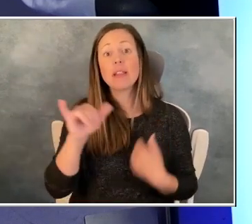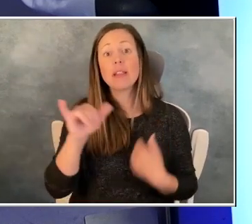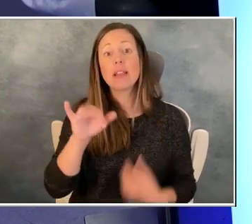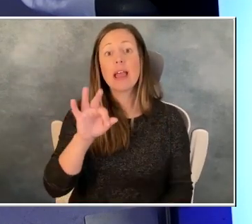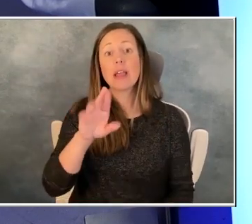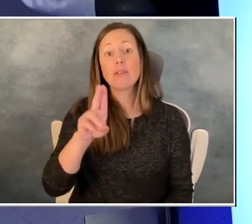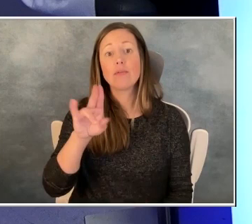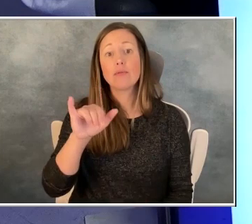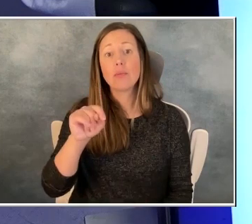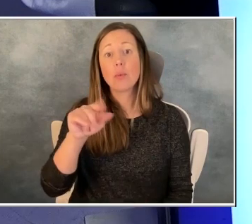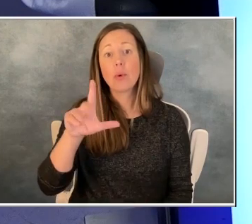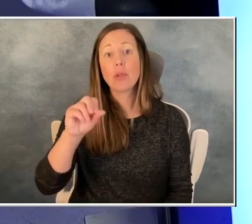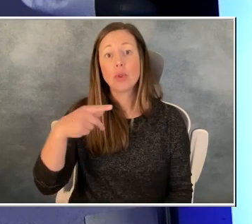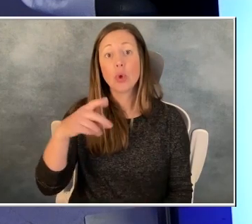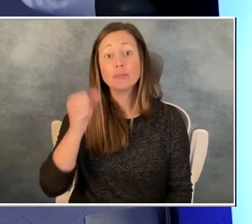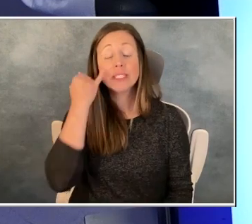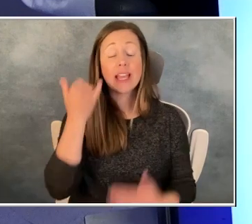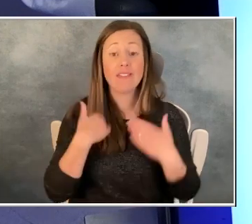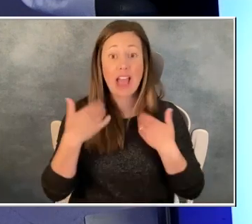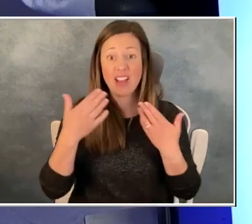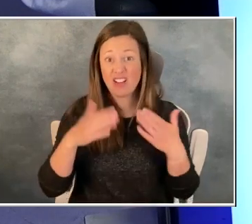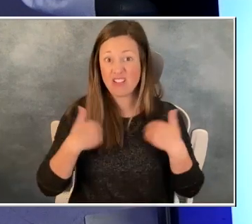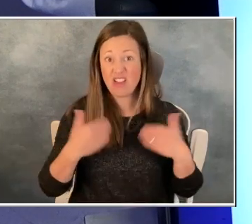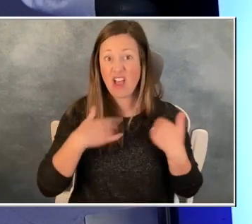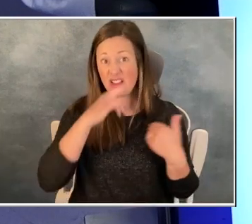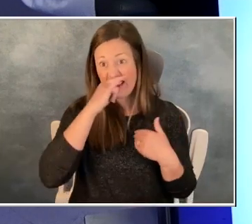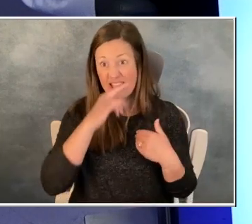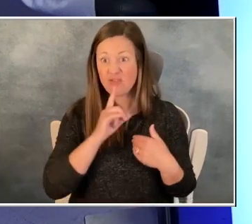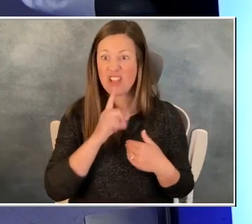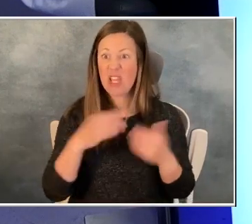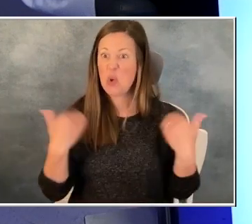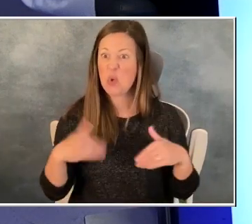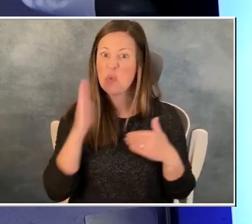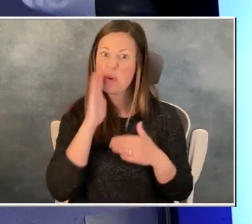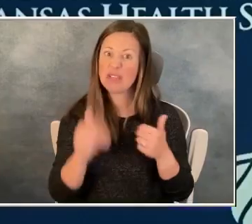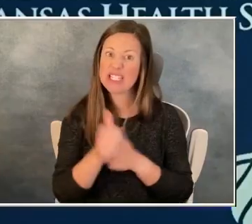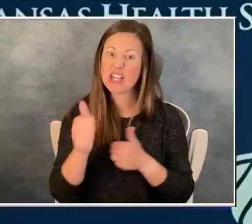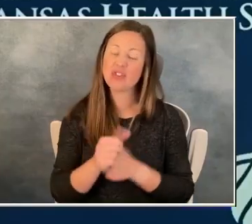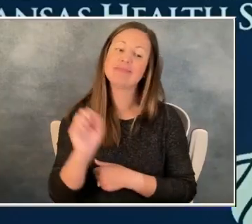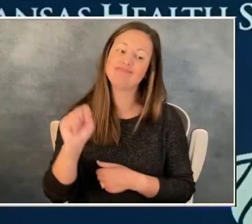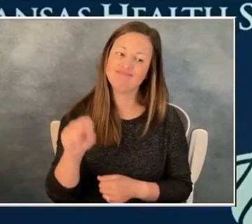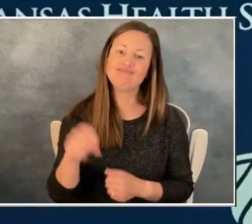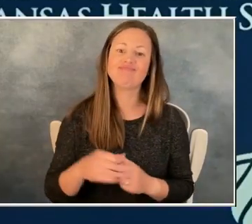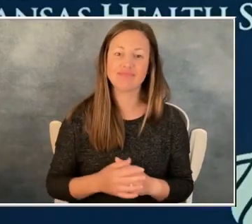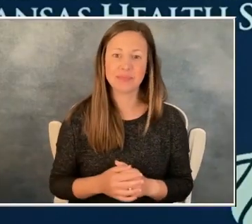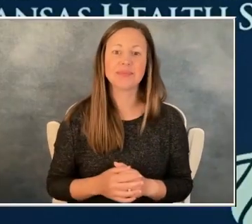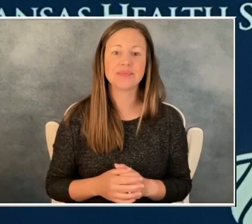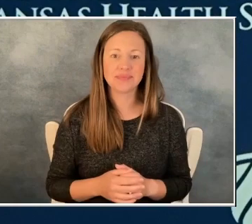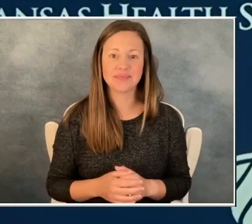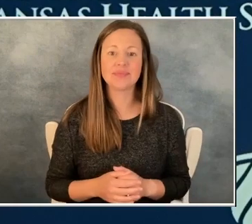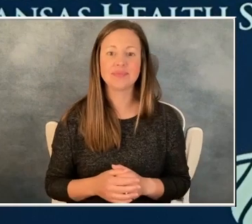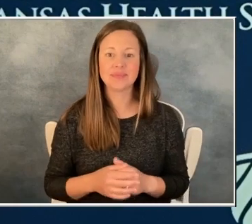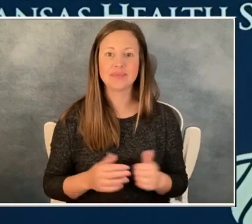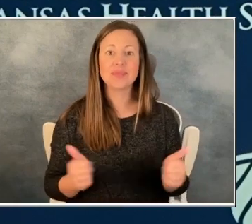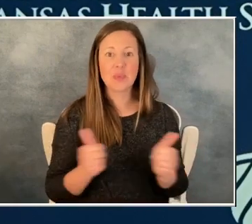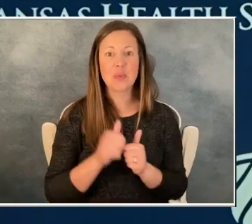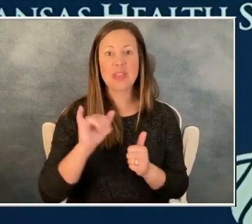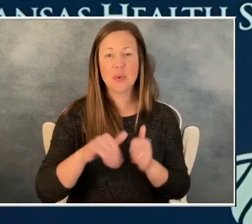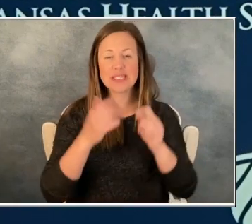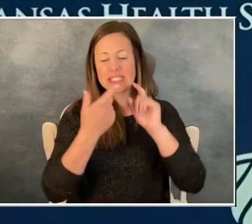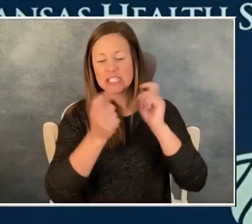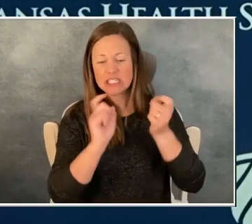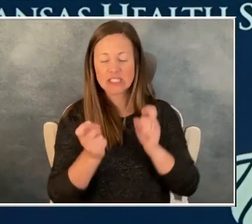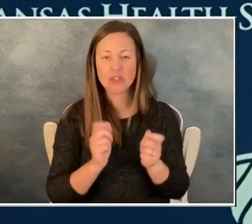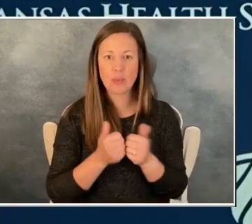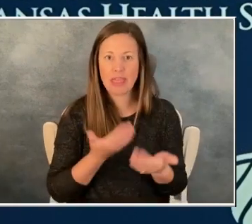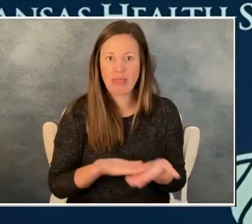a toddler and this was in the house, that would be a real warning. In general, when these sort of modifications to products are made, it